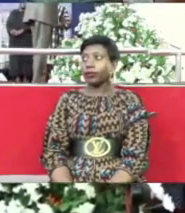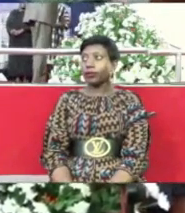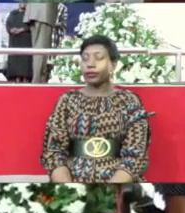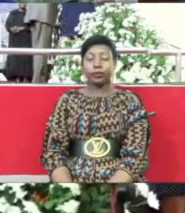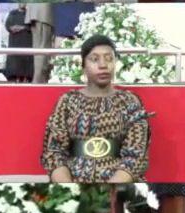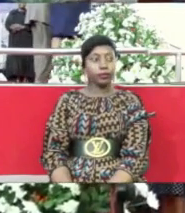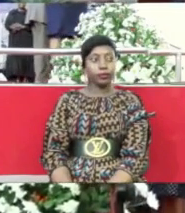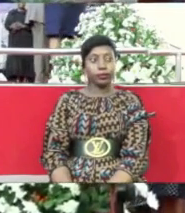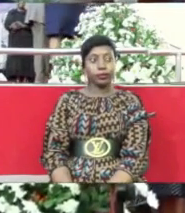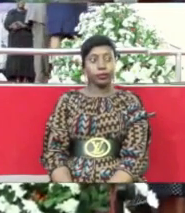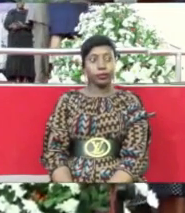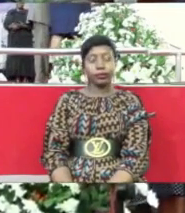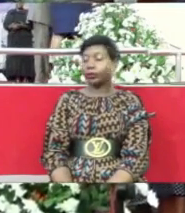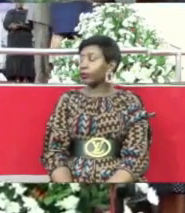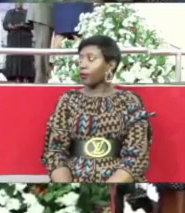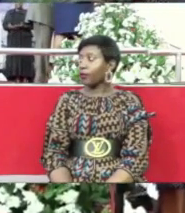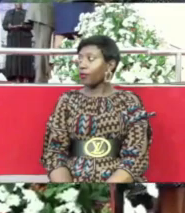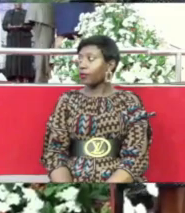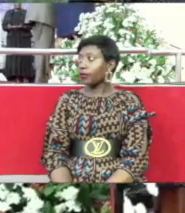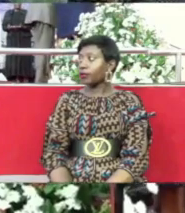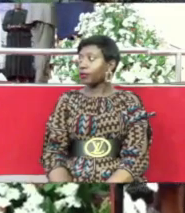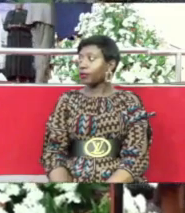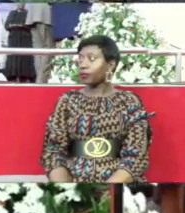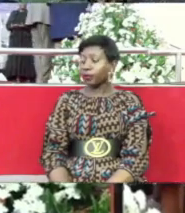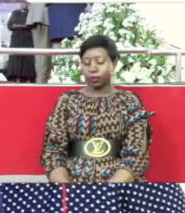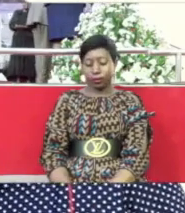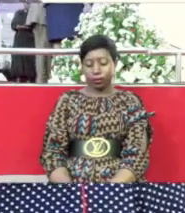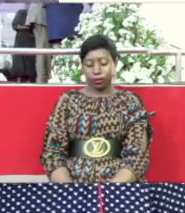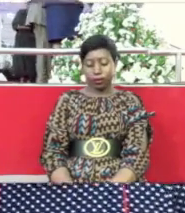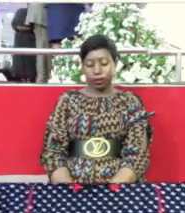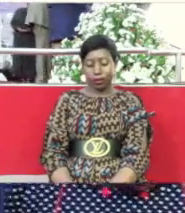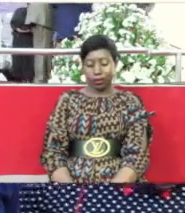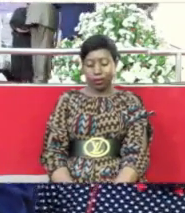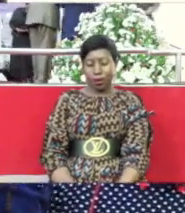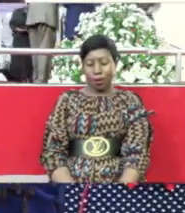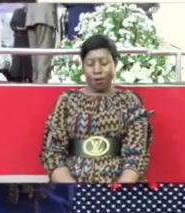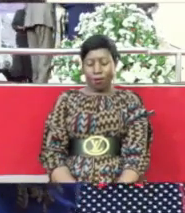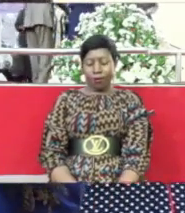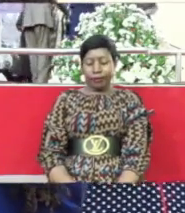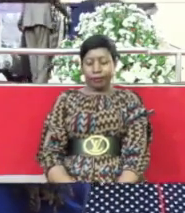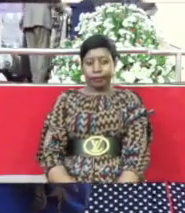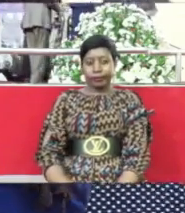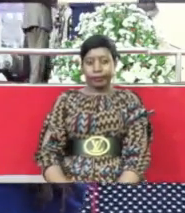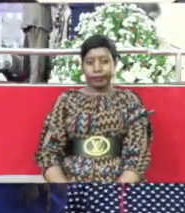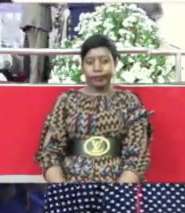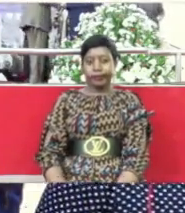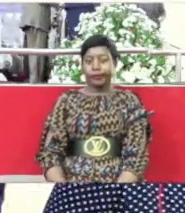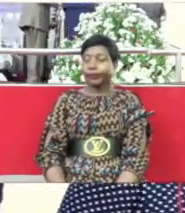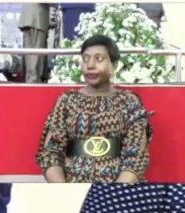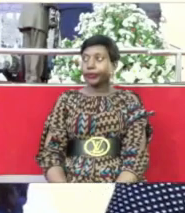Receive this anointing. And as you anoint others, may they receive the same anointing. Not to be afraid, not to be